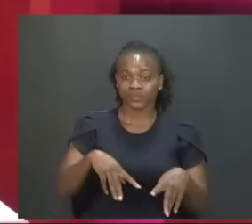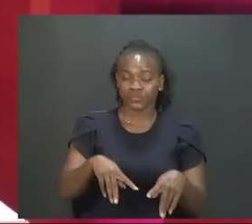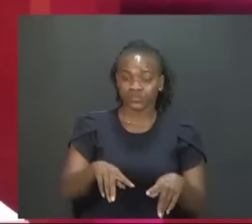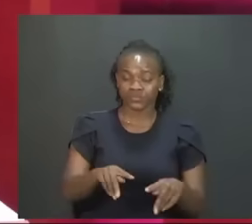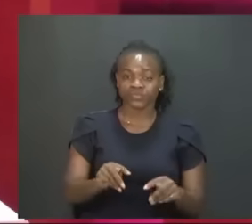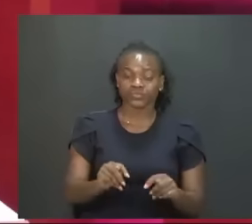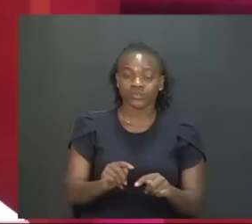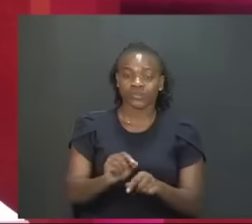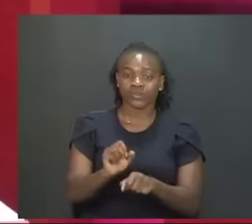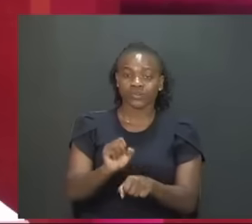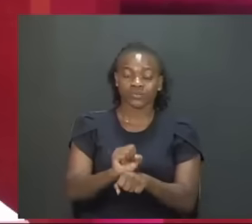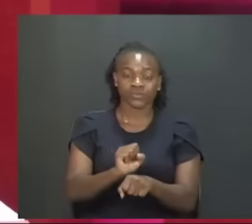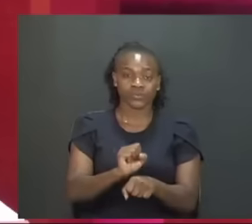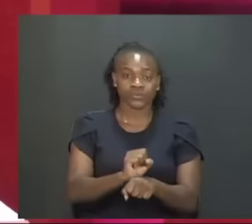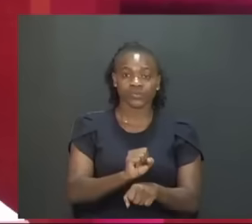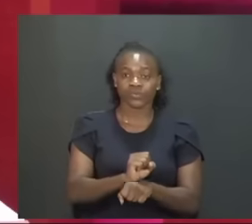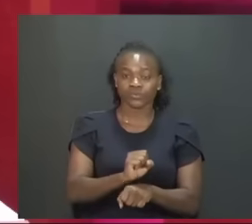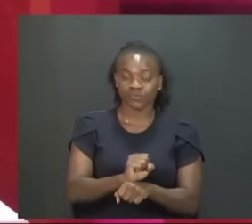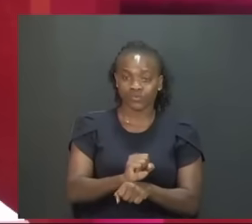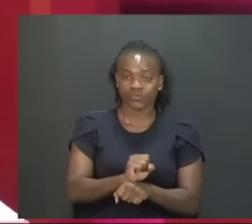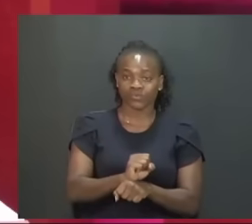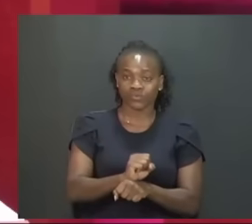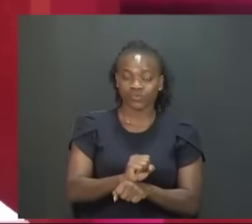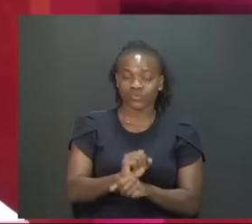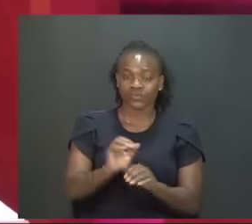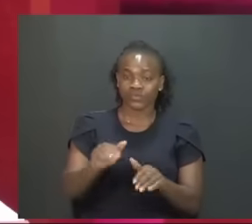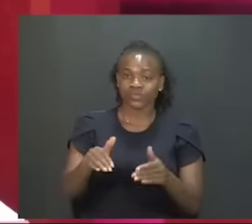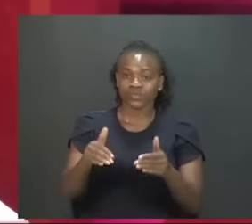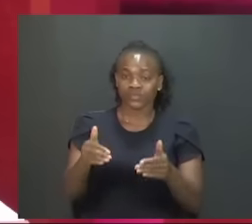and work on the referrals.